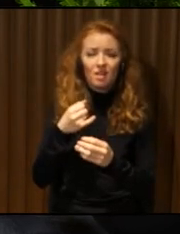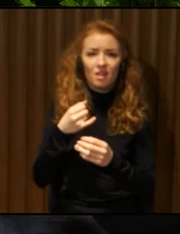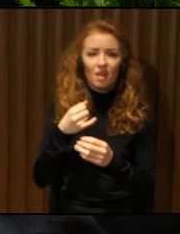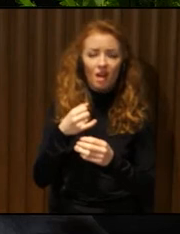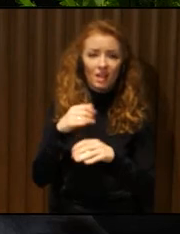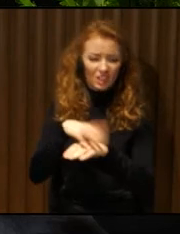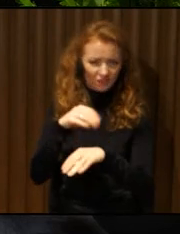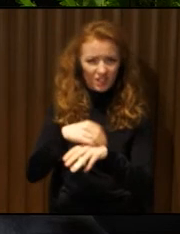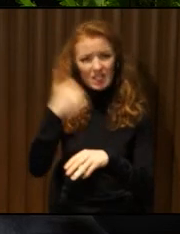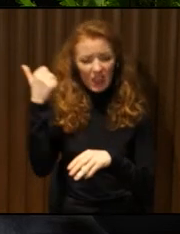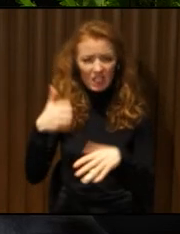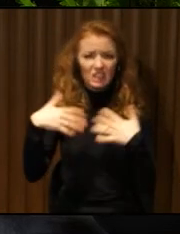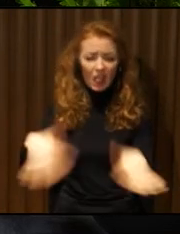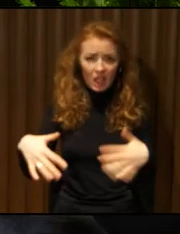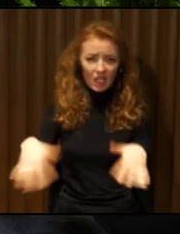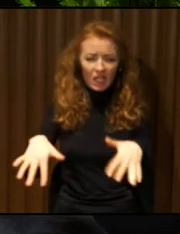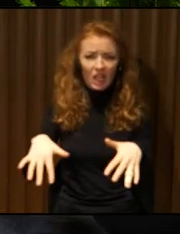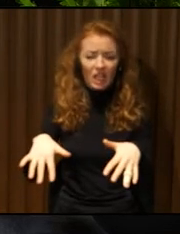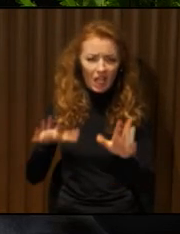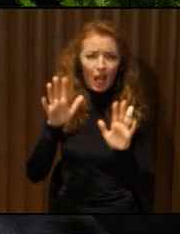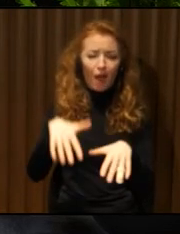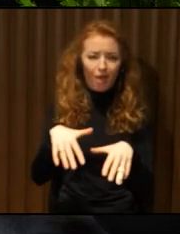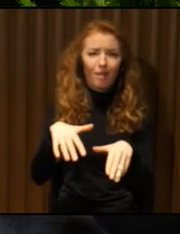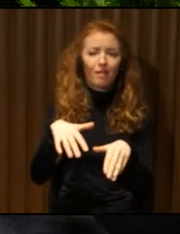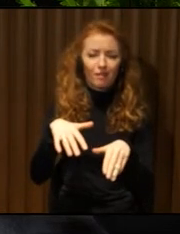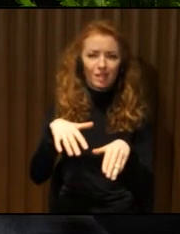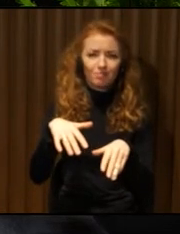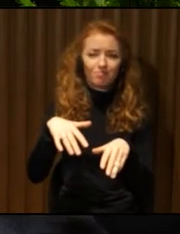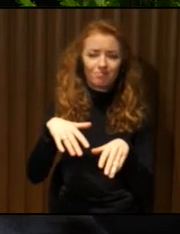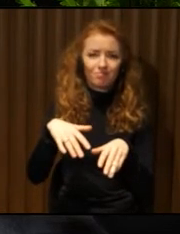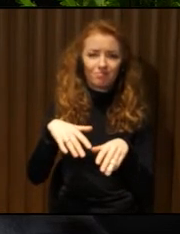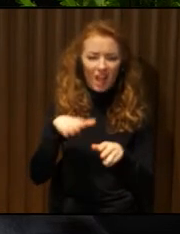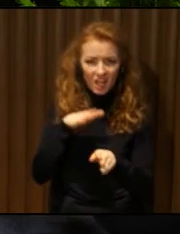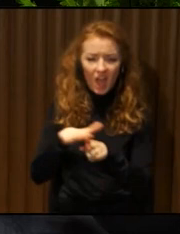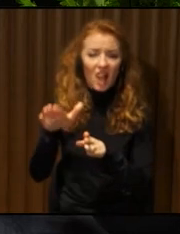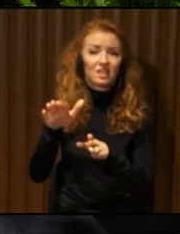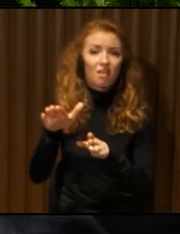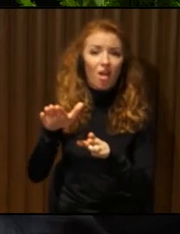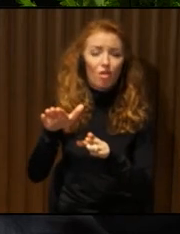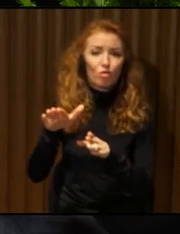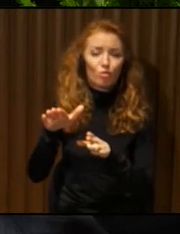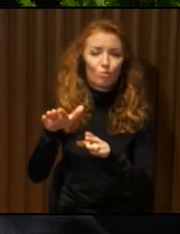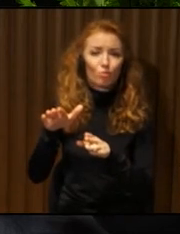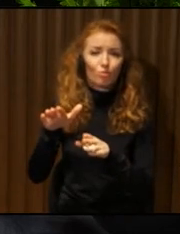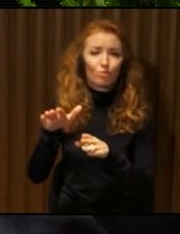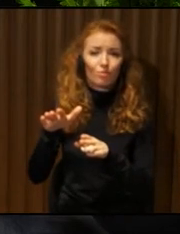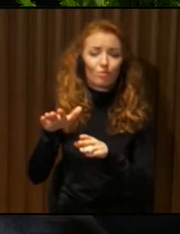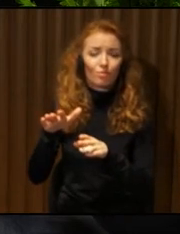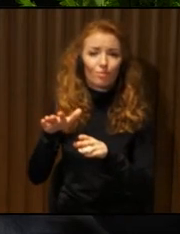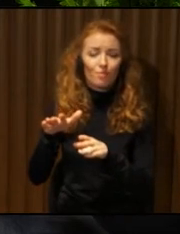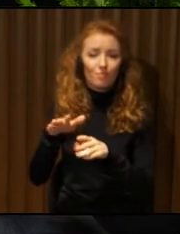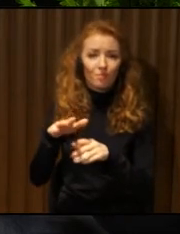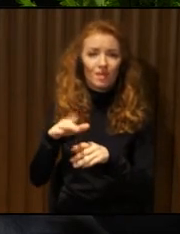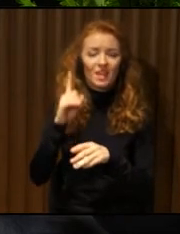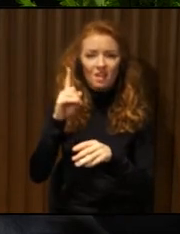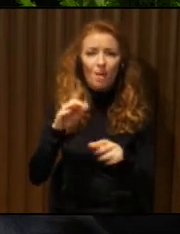lazy to do these printouts and to implement it in a real IKEA, not only in museum in Stockholm, the IKEA museum, just to show